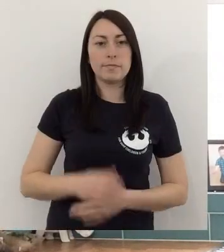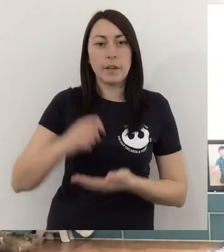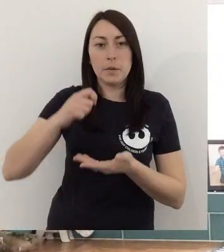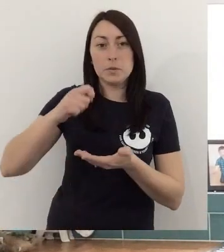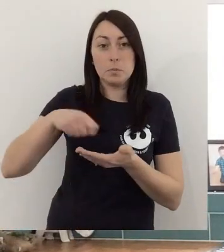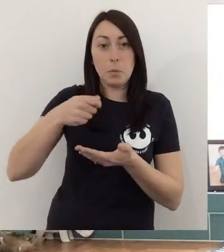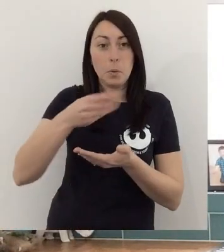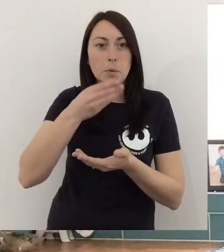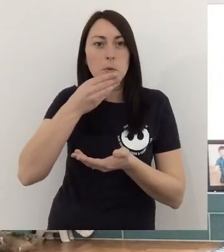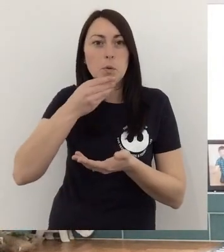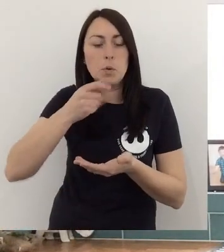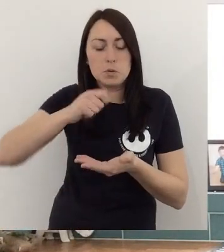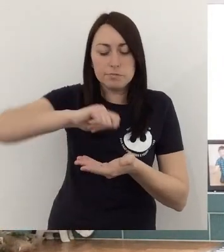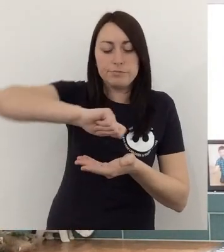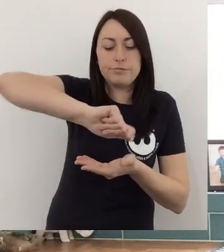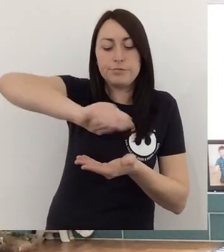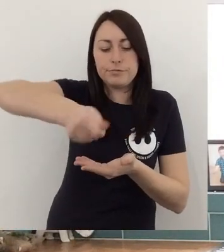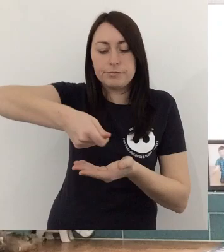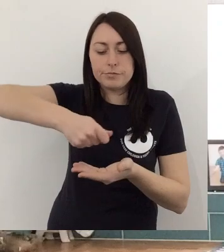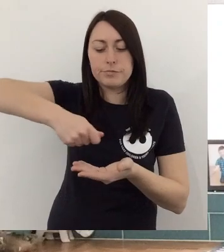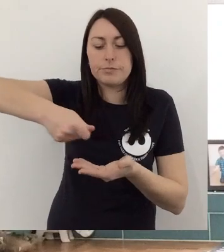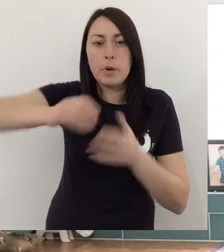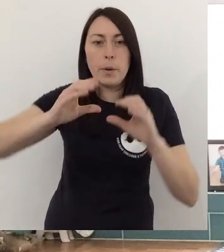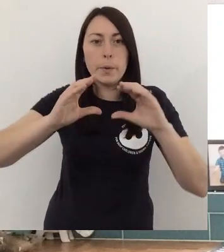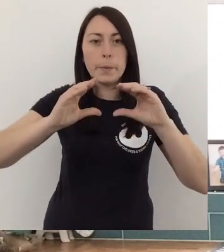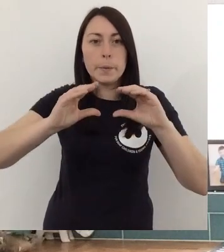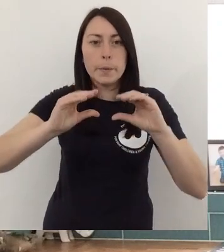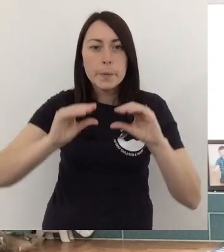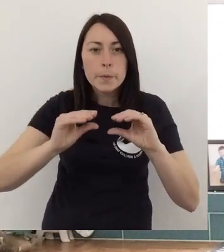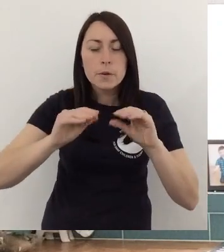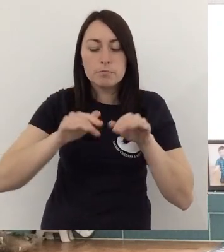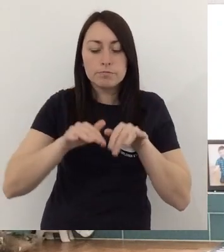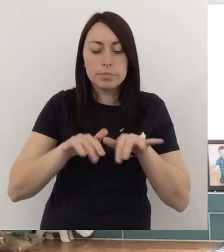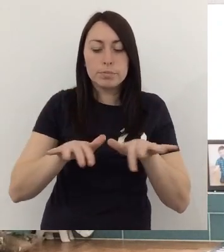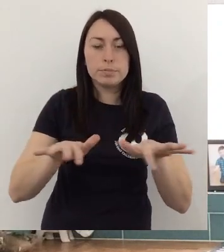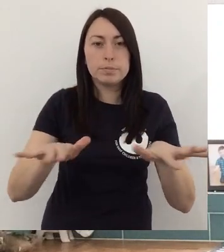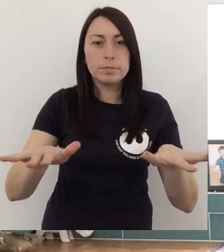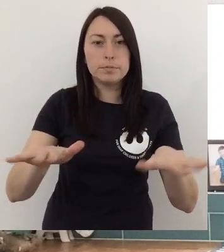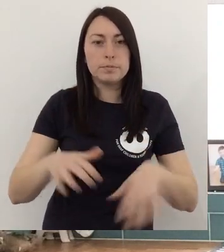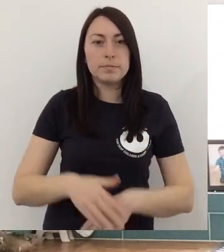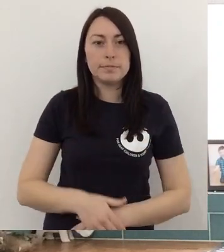And you want to spread that out and push it down nice and tight with the back of your spoon.